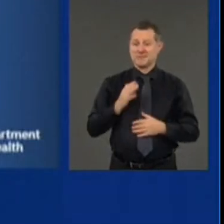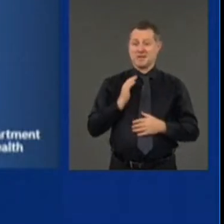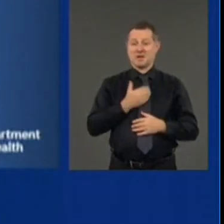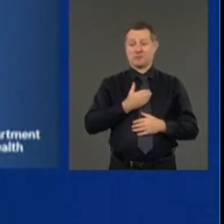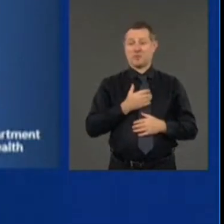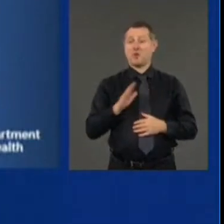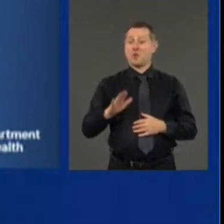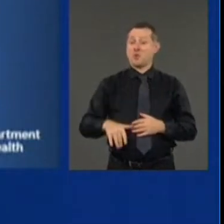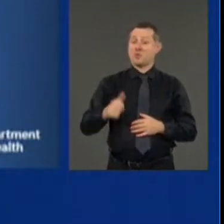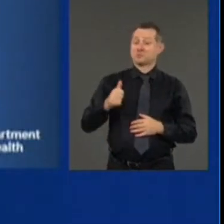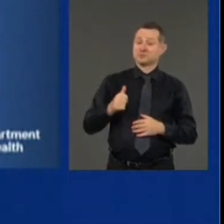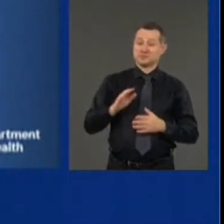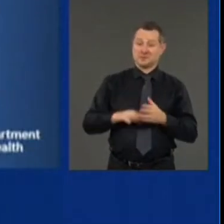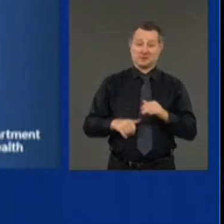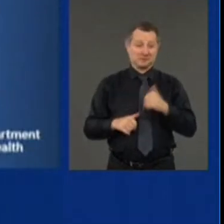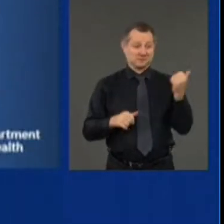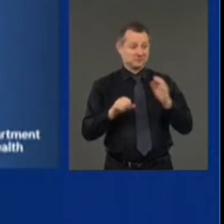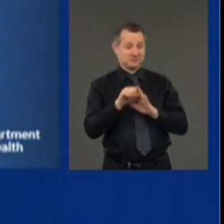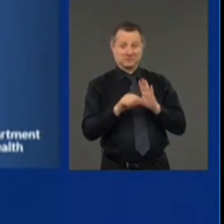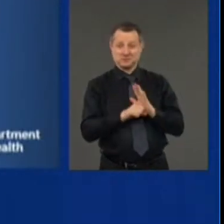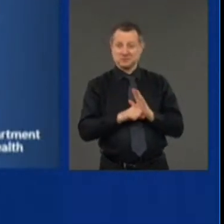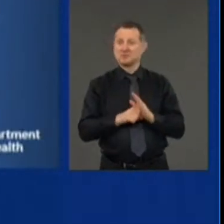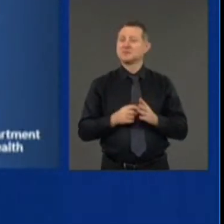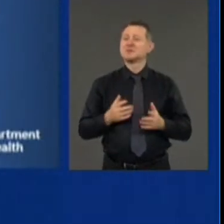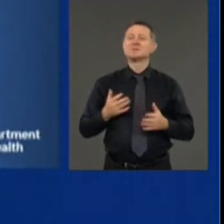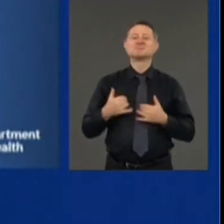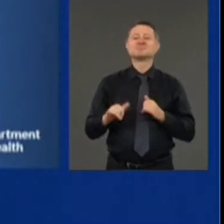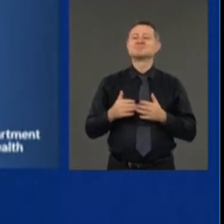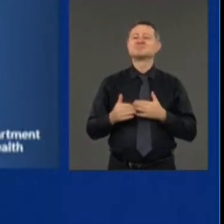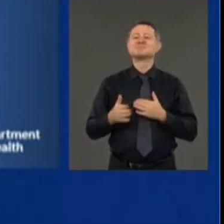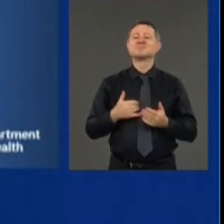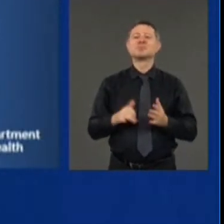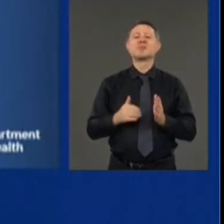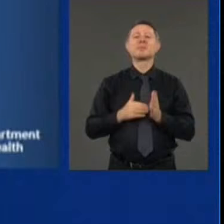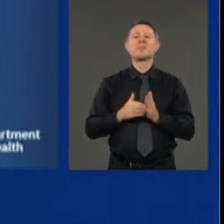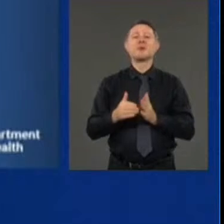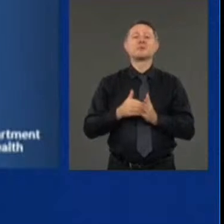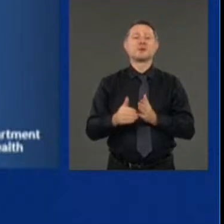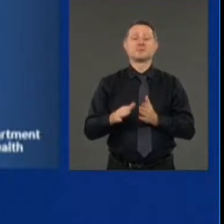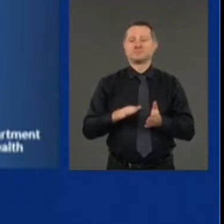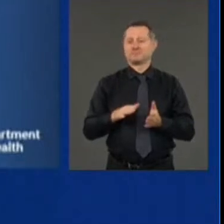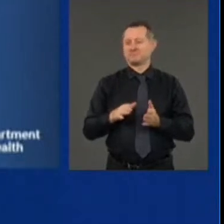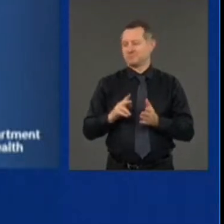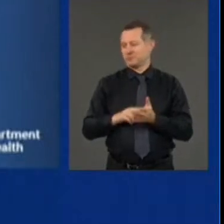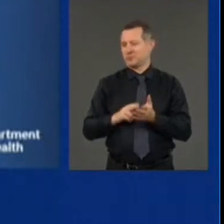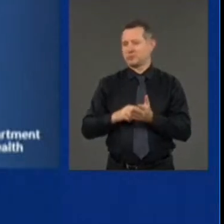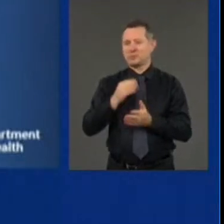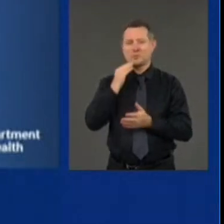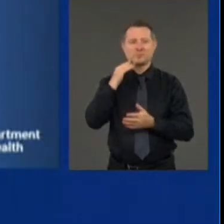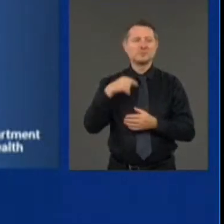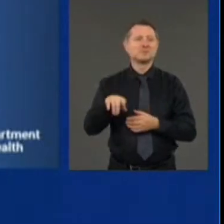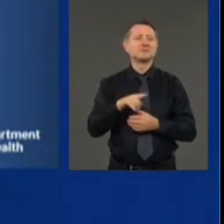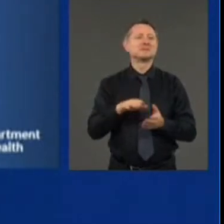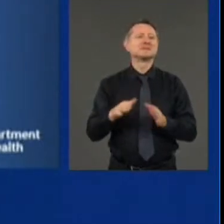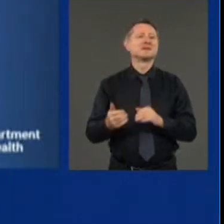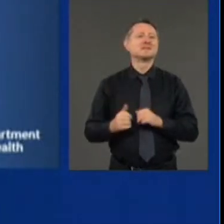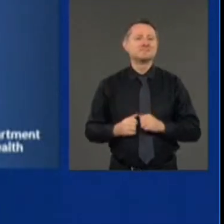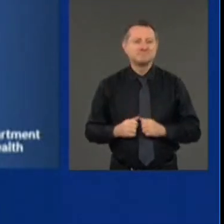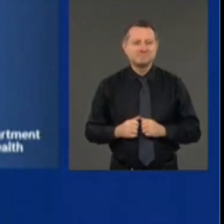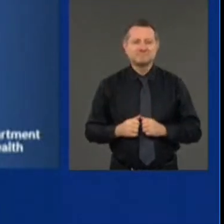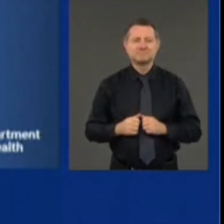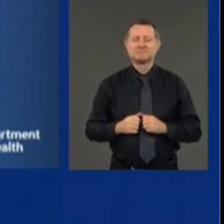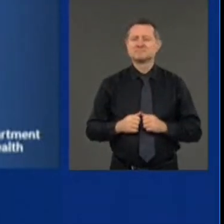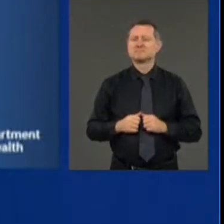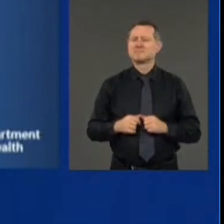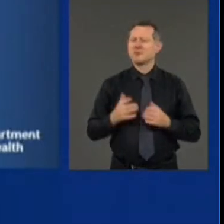states, we still lost thousands of New Yorkers living in nursing homes. So what happened? We needed